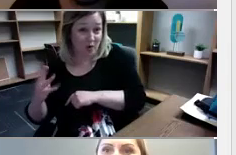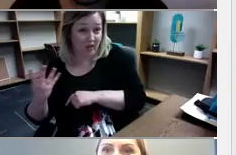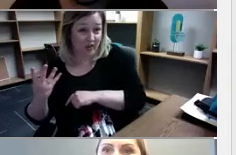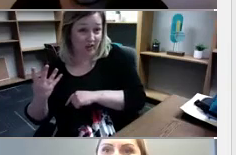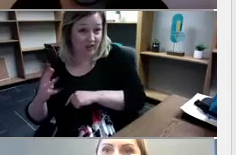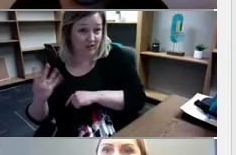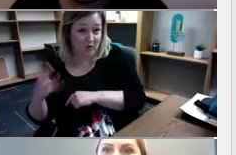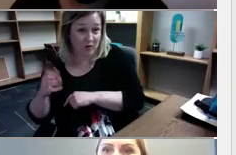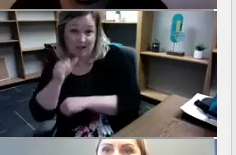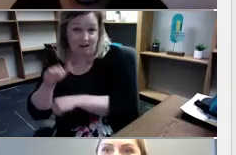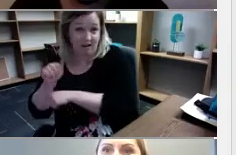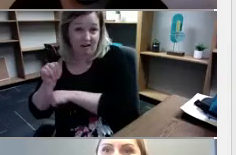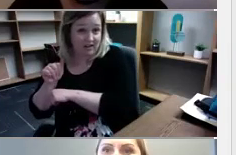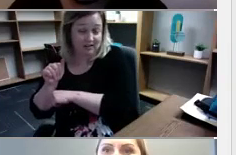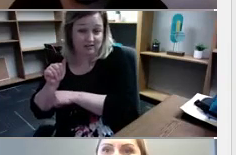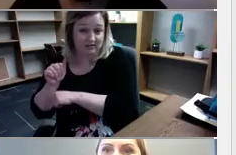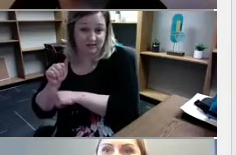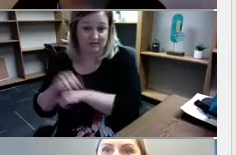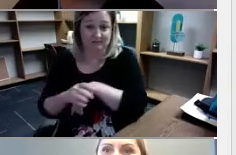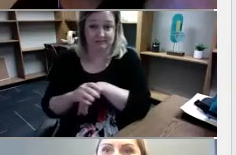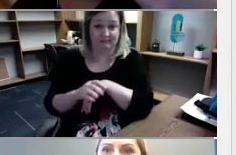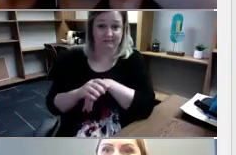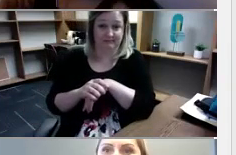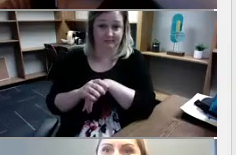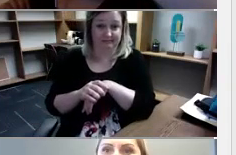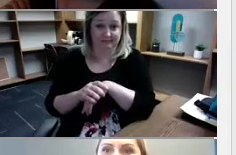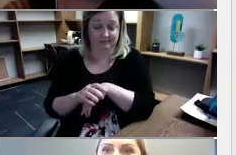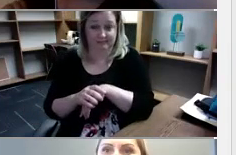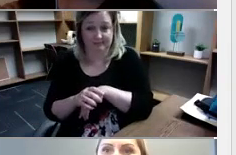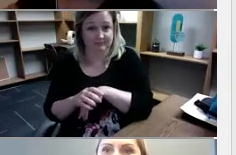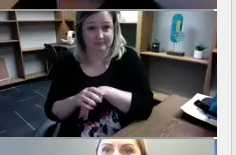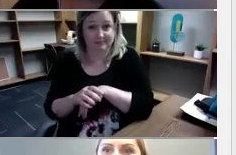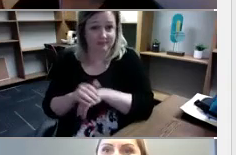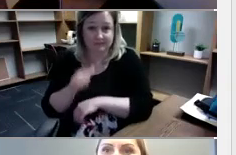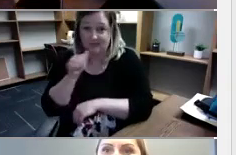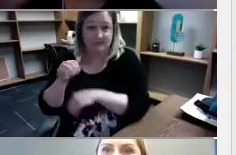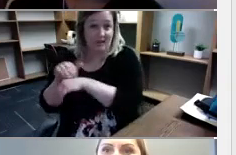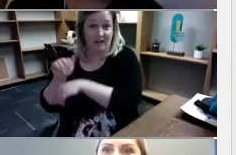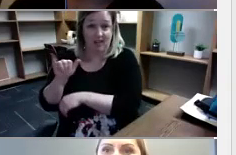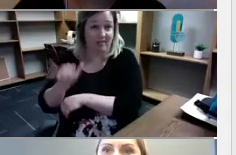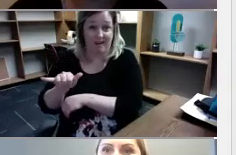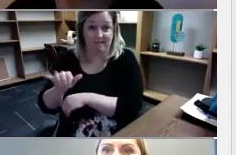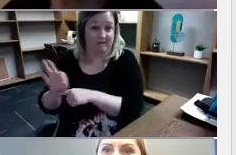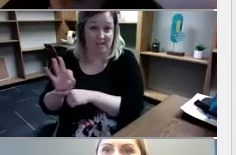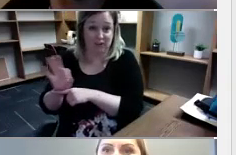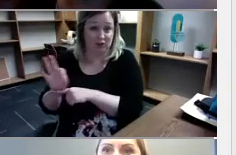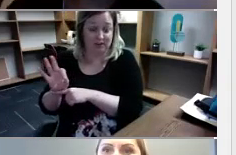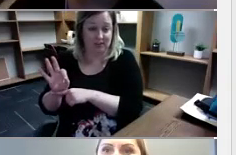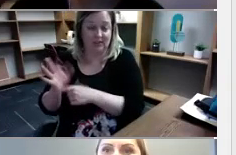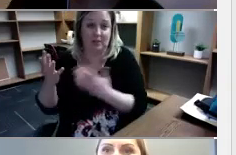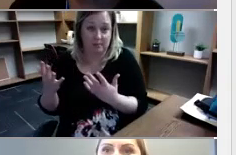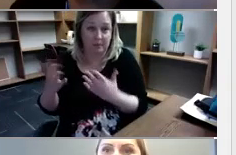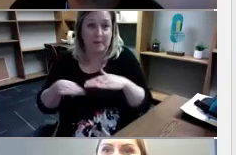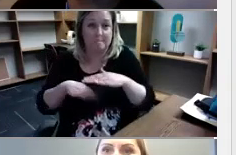2 to n by 3n by 4. Right, I'm not calling this particular function, but again, basically I'm calling